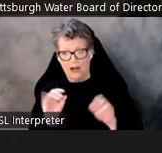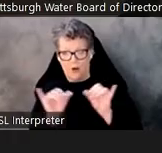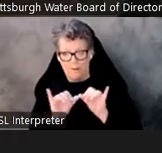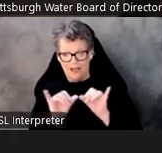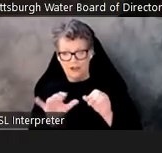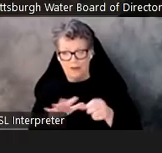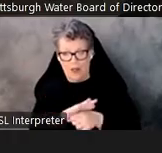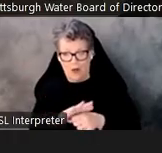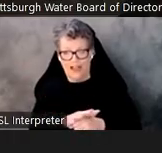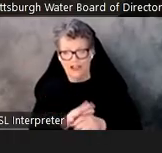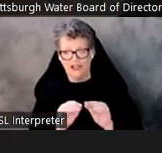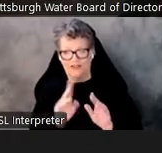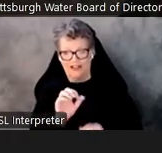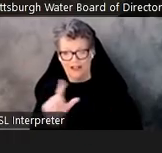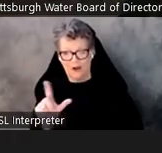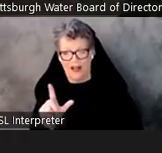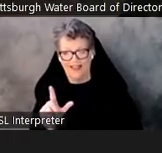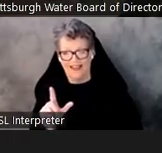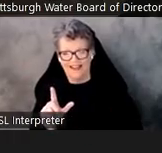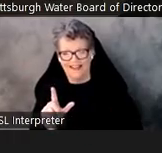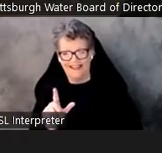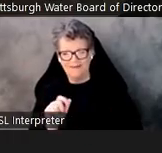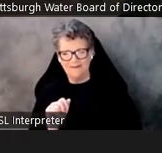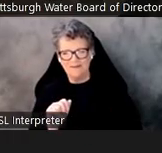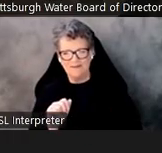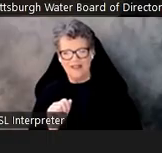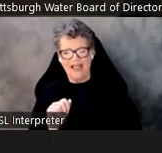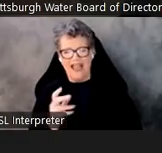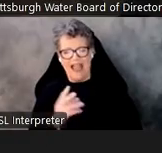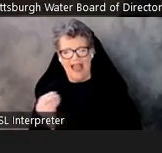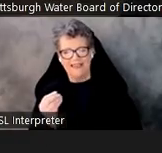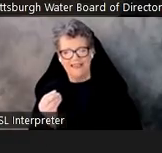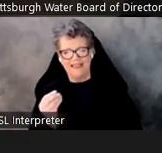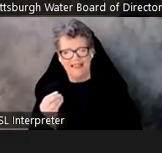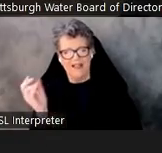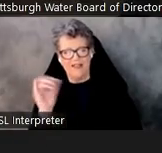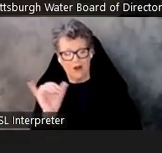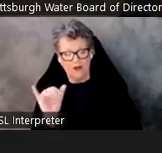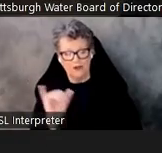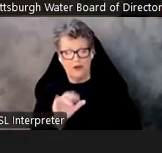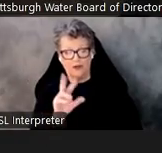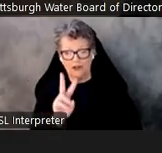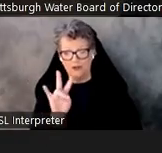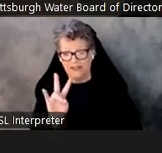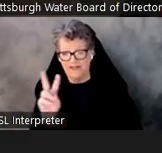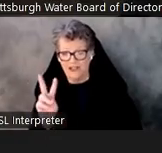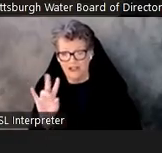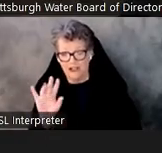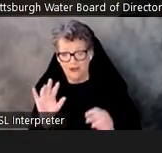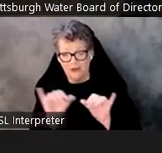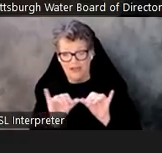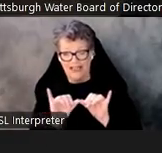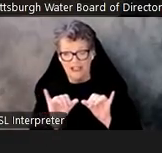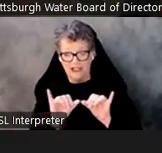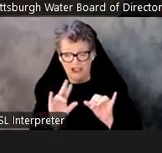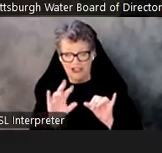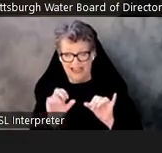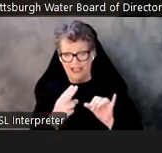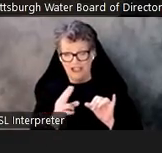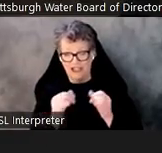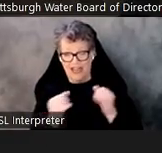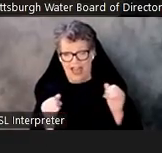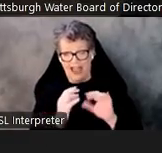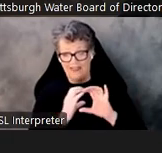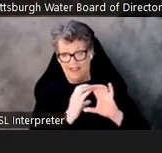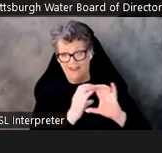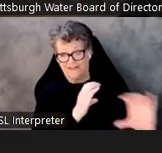of the Clearwell, not at all. And as well as the two 72-inch lines that feed water to the Brecken Pump Station that go under